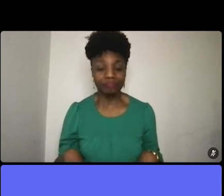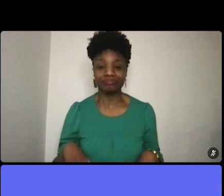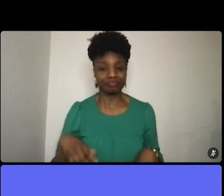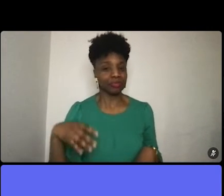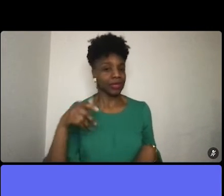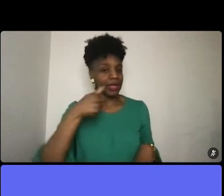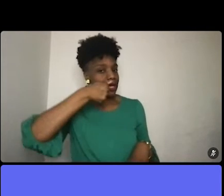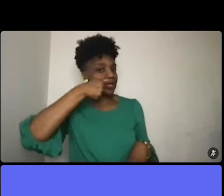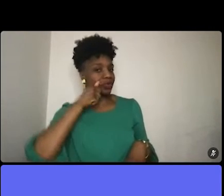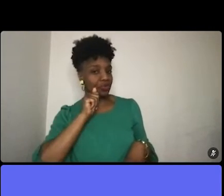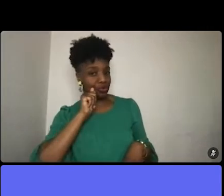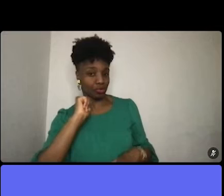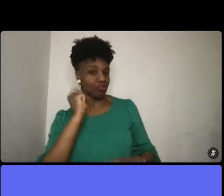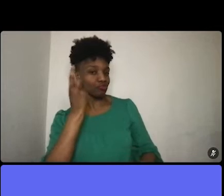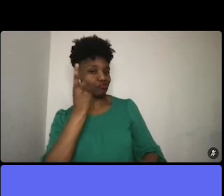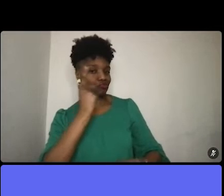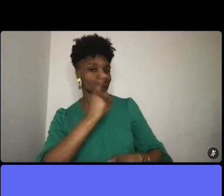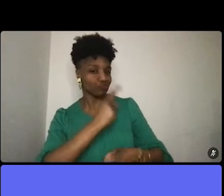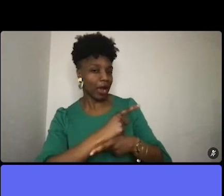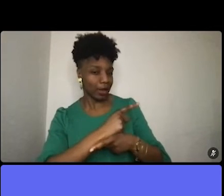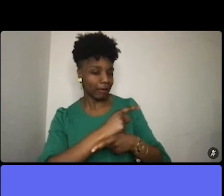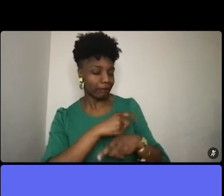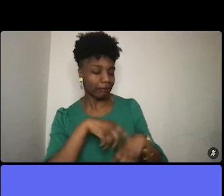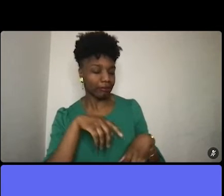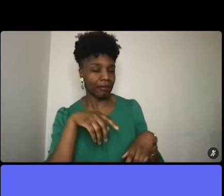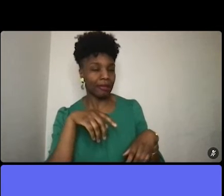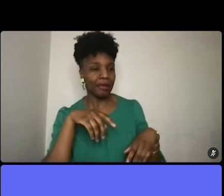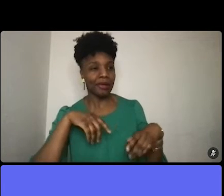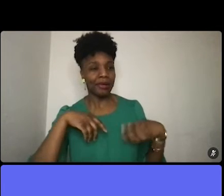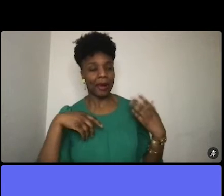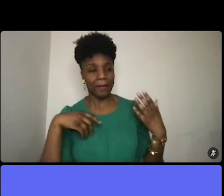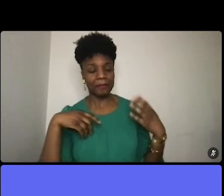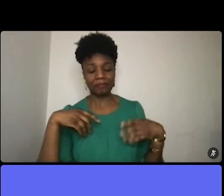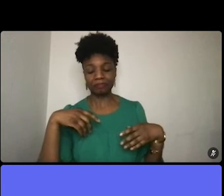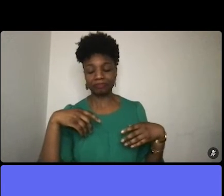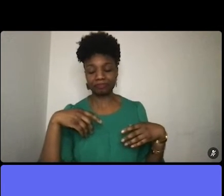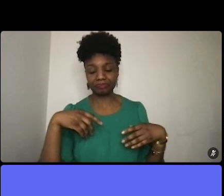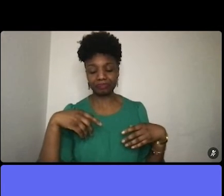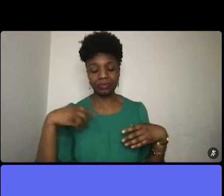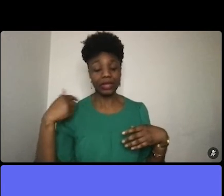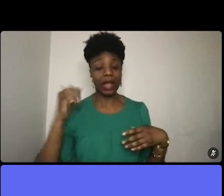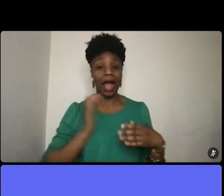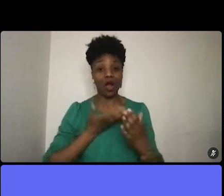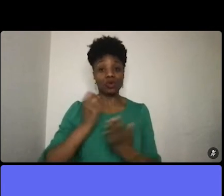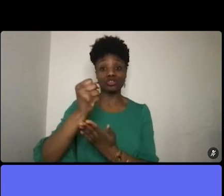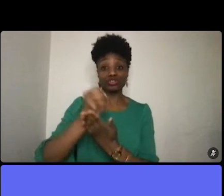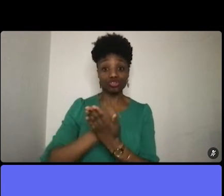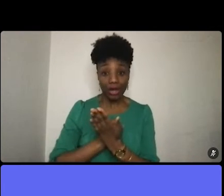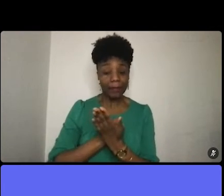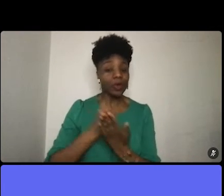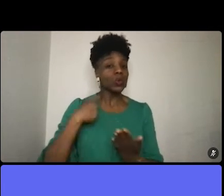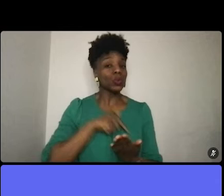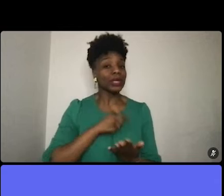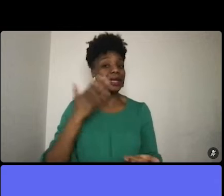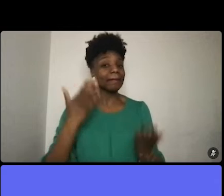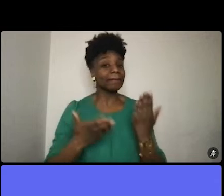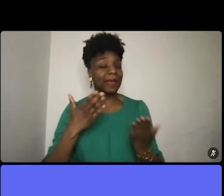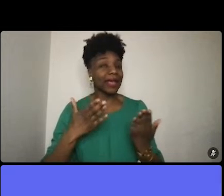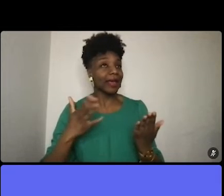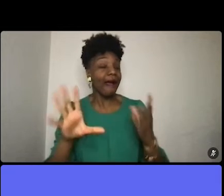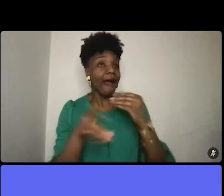we'll build into the we might build into the script as we may call it, and when you see the color blue, you will feel